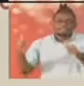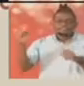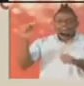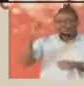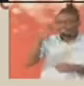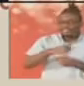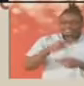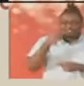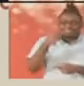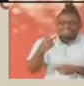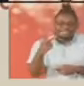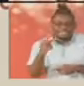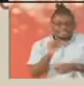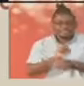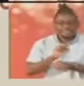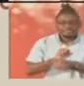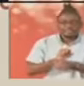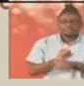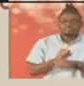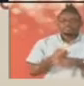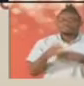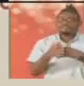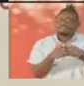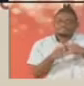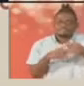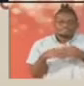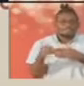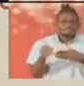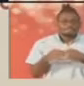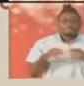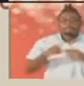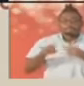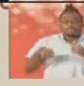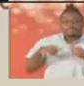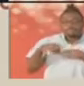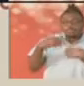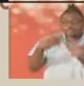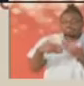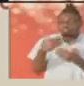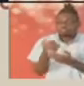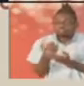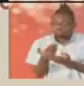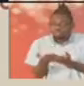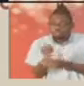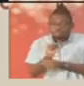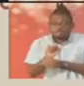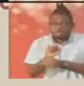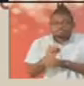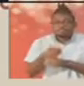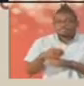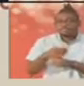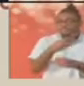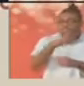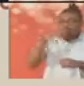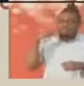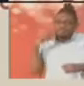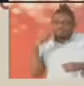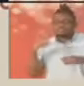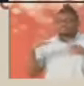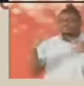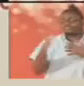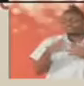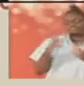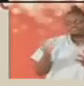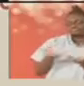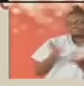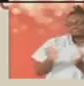organizations, but within some, they say that when they get to work, they take off their masks and they work together, and then before they head out, they